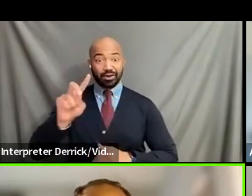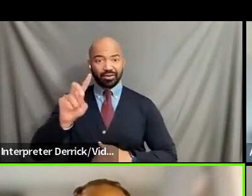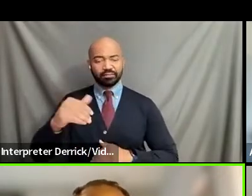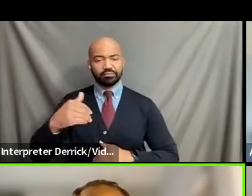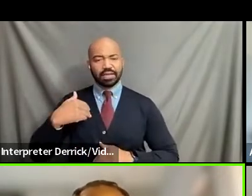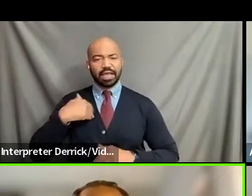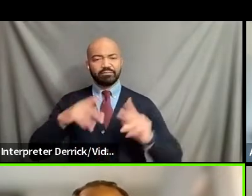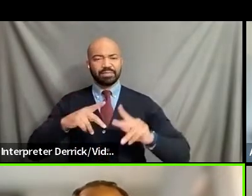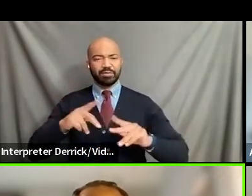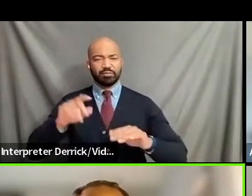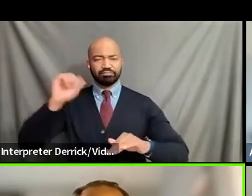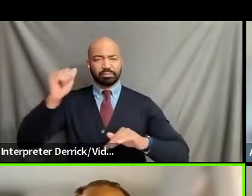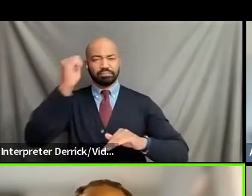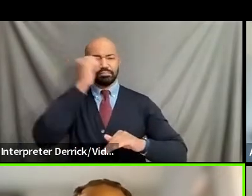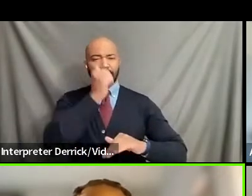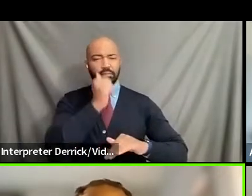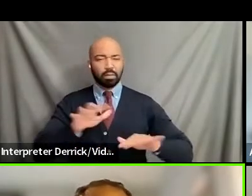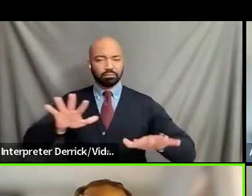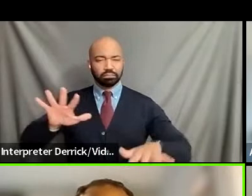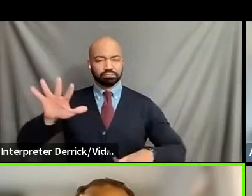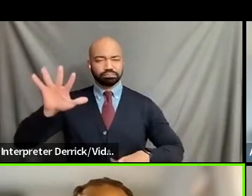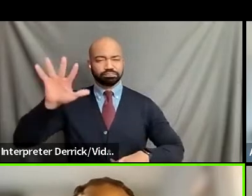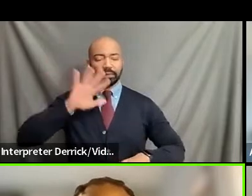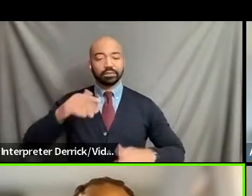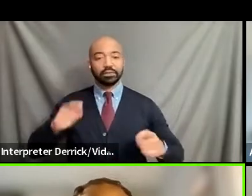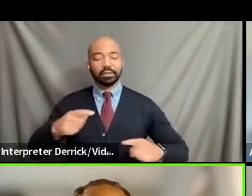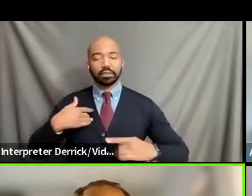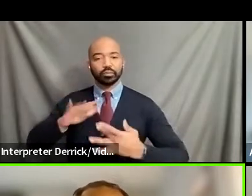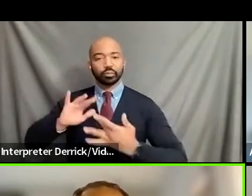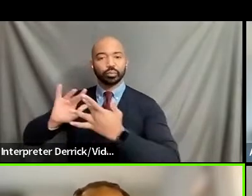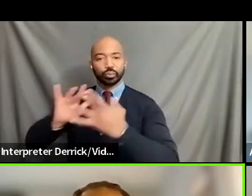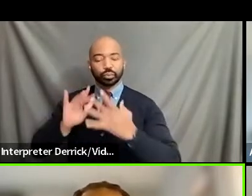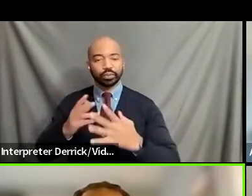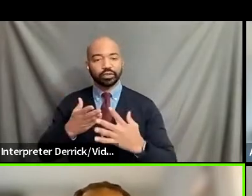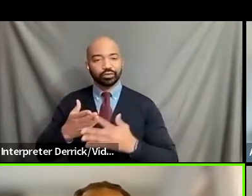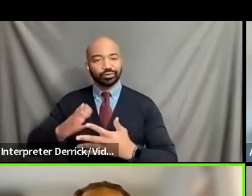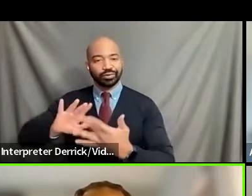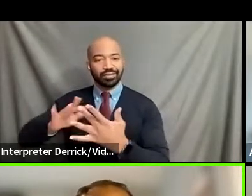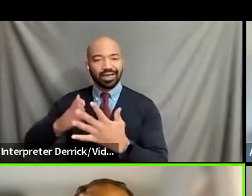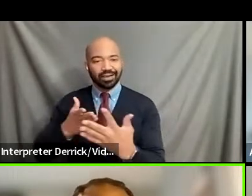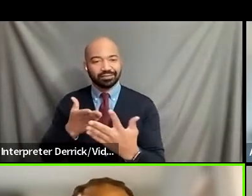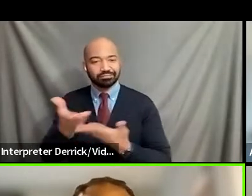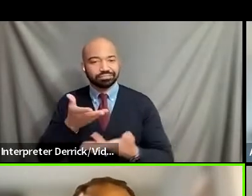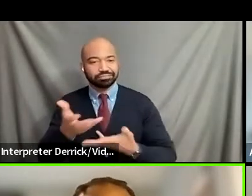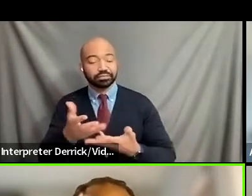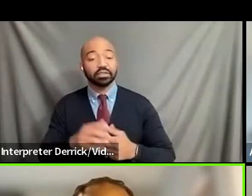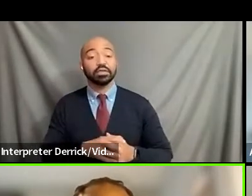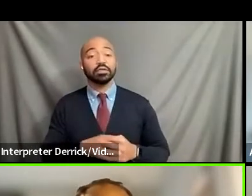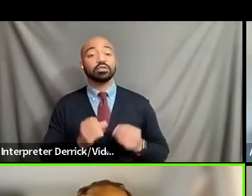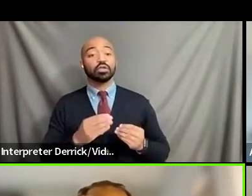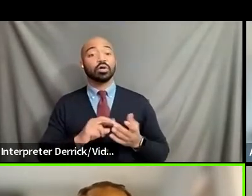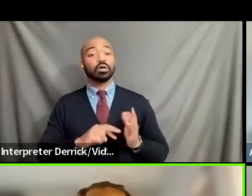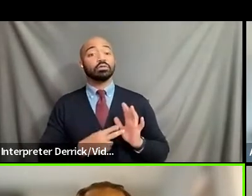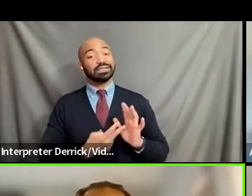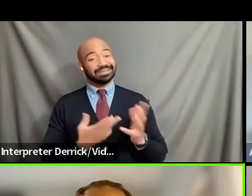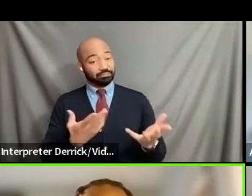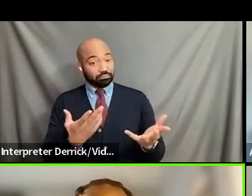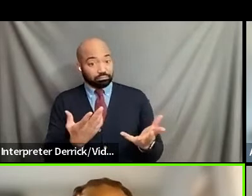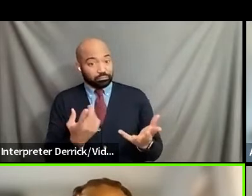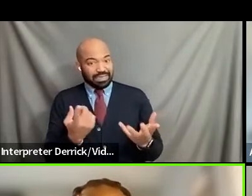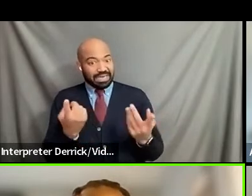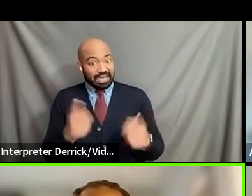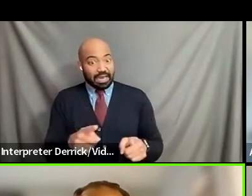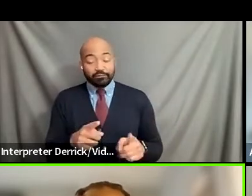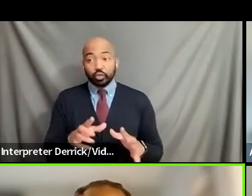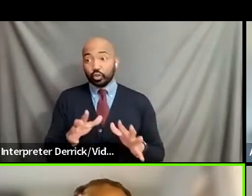it's really hard to connect with other students in general, on top of finding other Black students to connect with. You kind of just have to